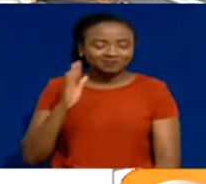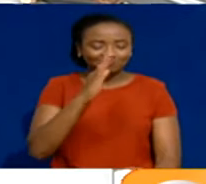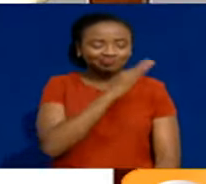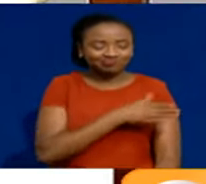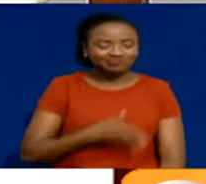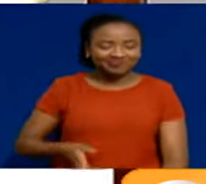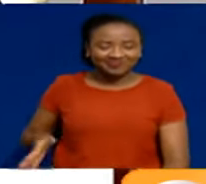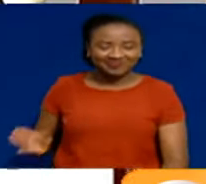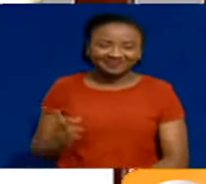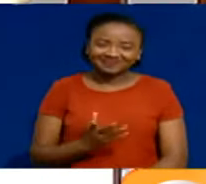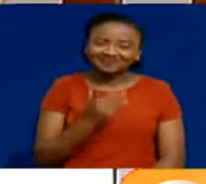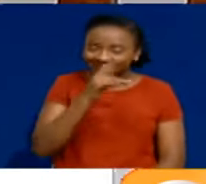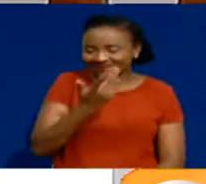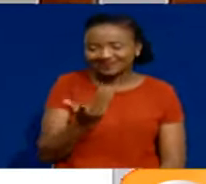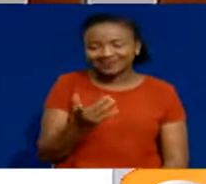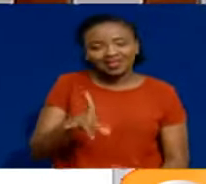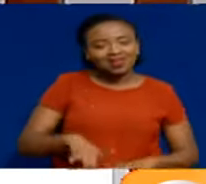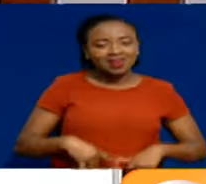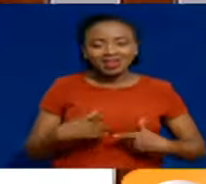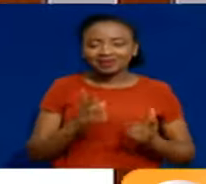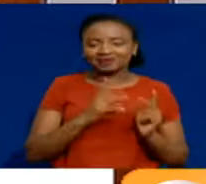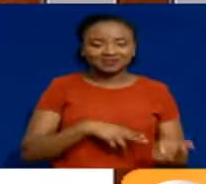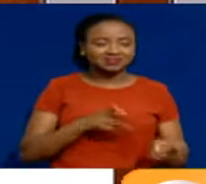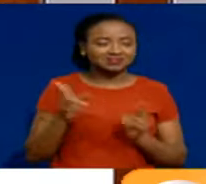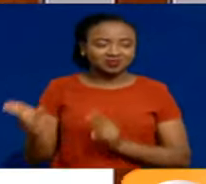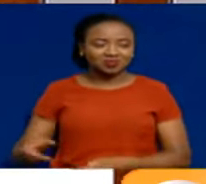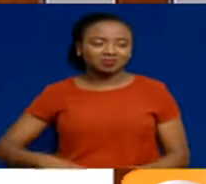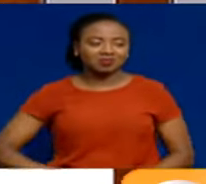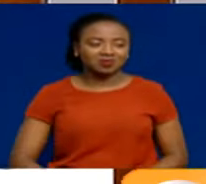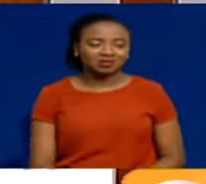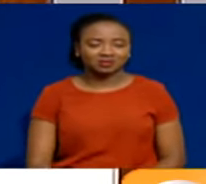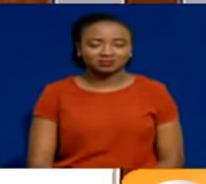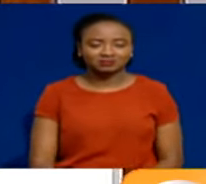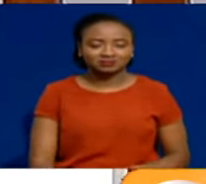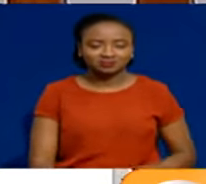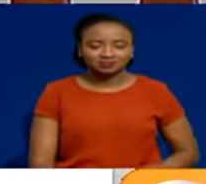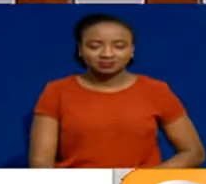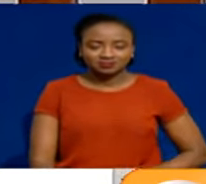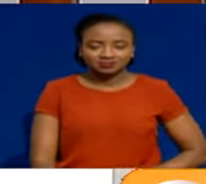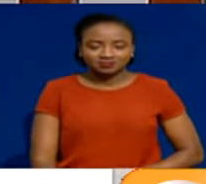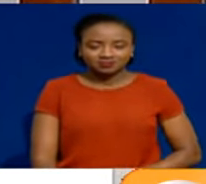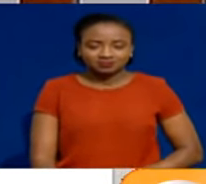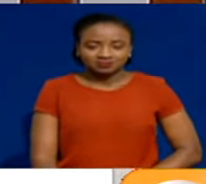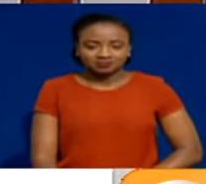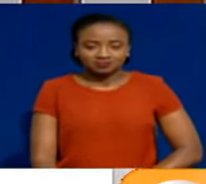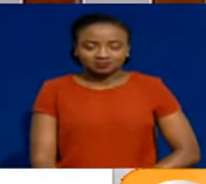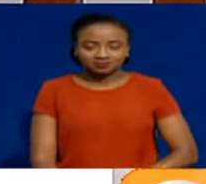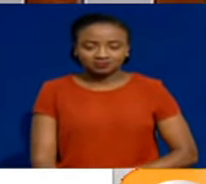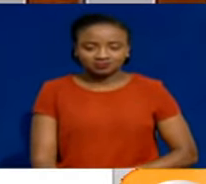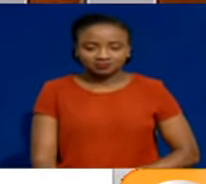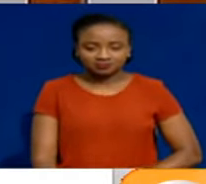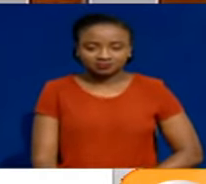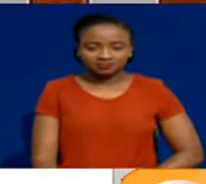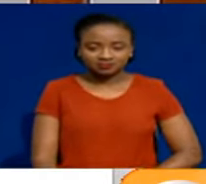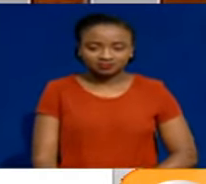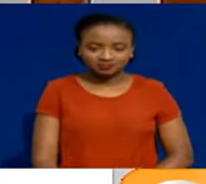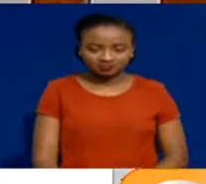Jeff, yeah. That is life. That is when people overdo things,